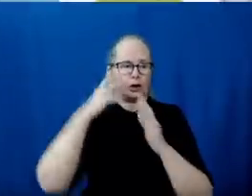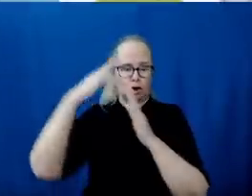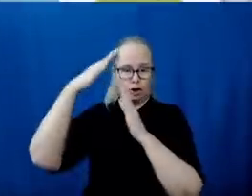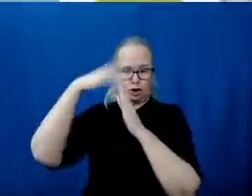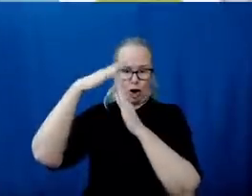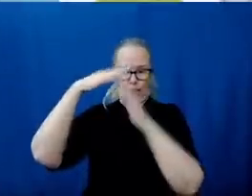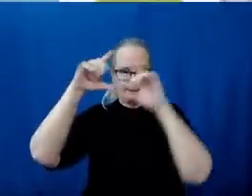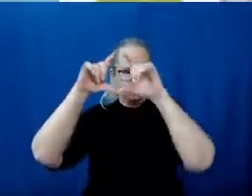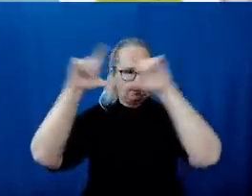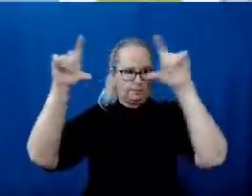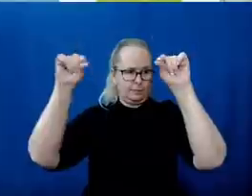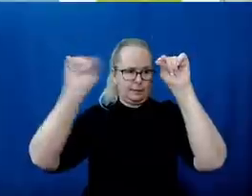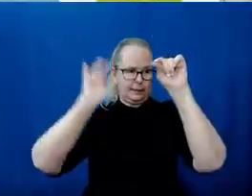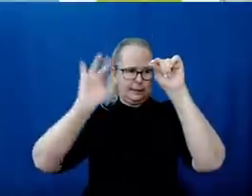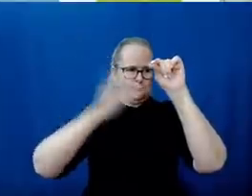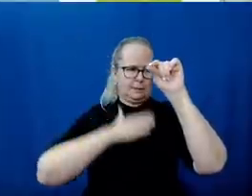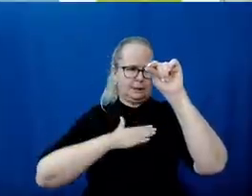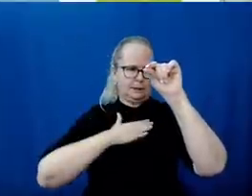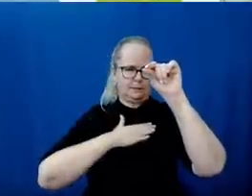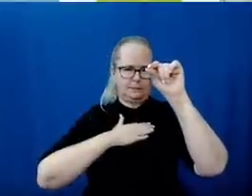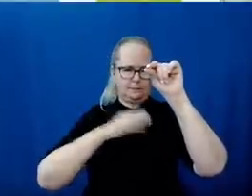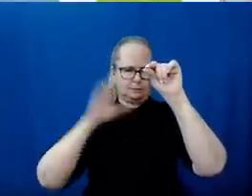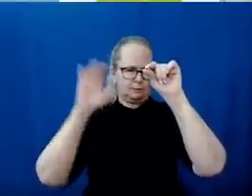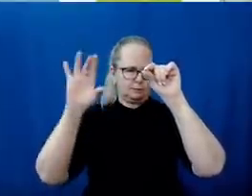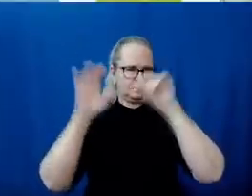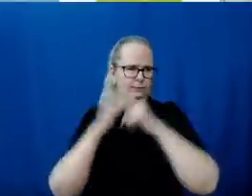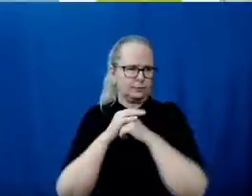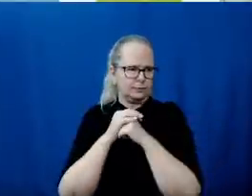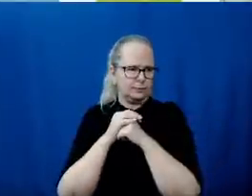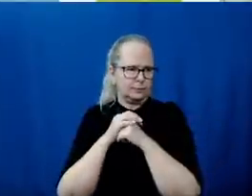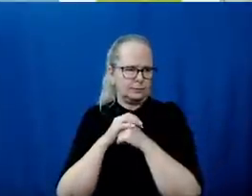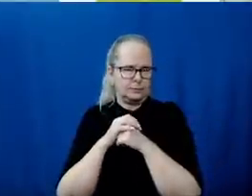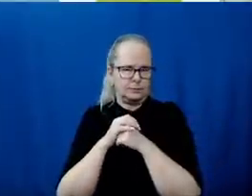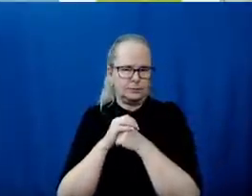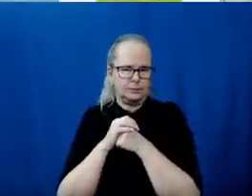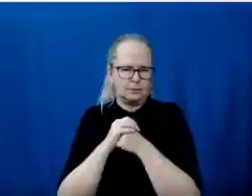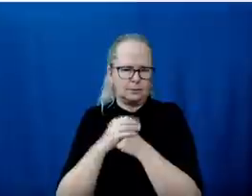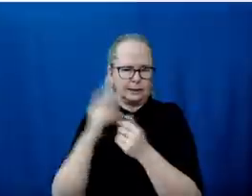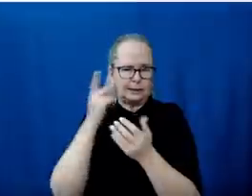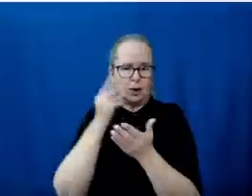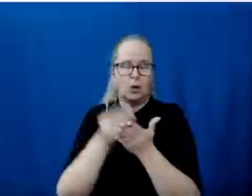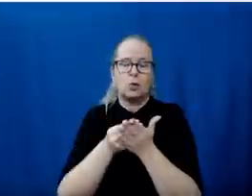Okay. There you go. Click on that top box there.